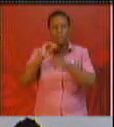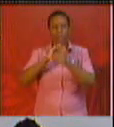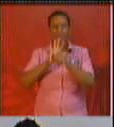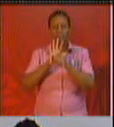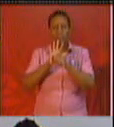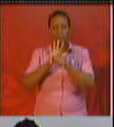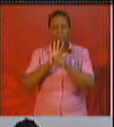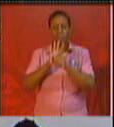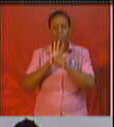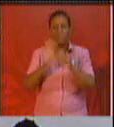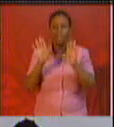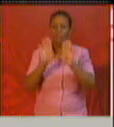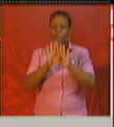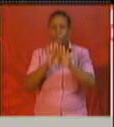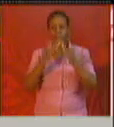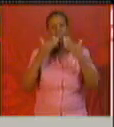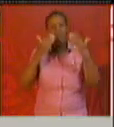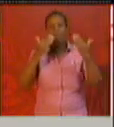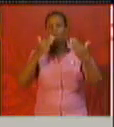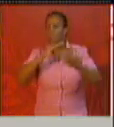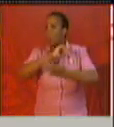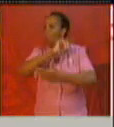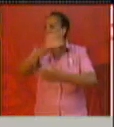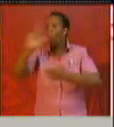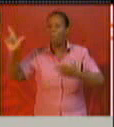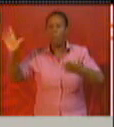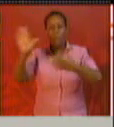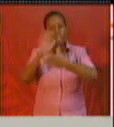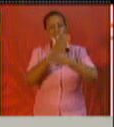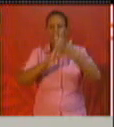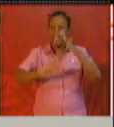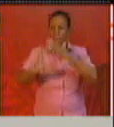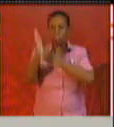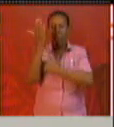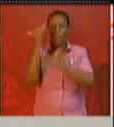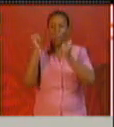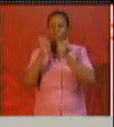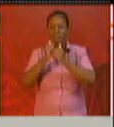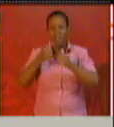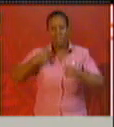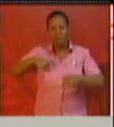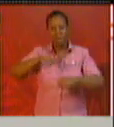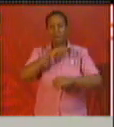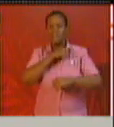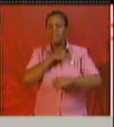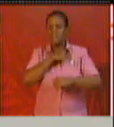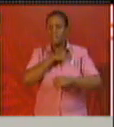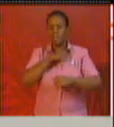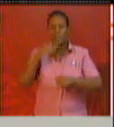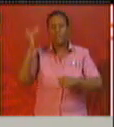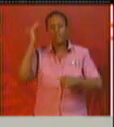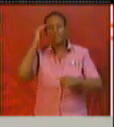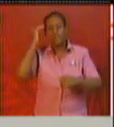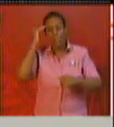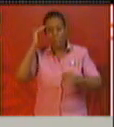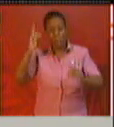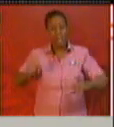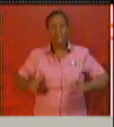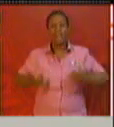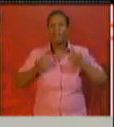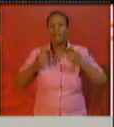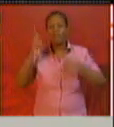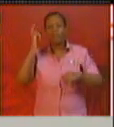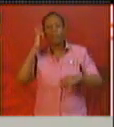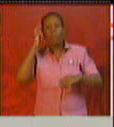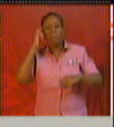I wish to thank everyone for sharing this morning with us. And I know we can live off the memories of carnivals that have